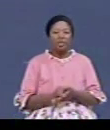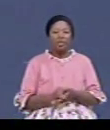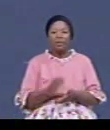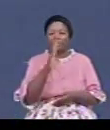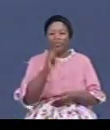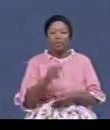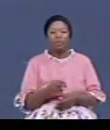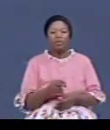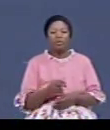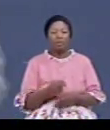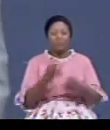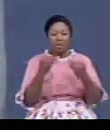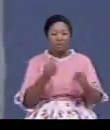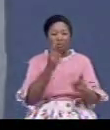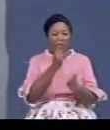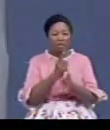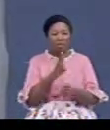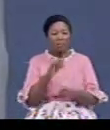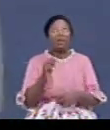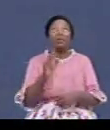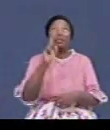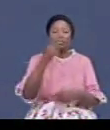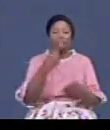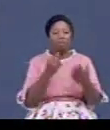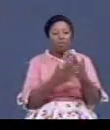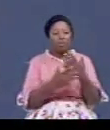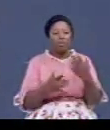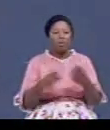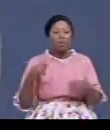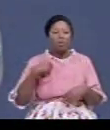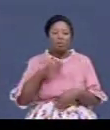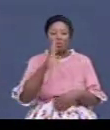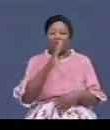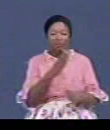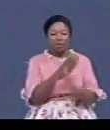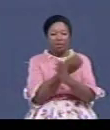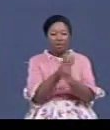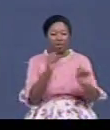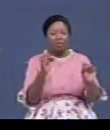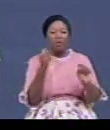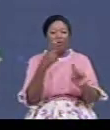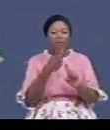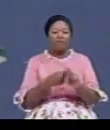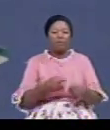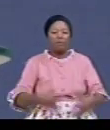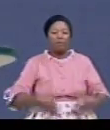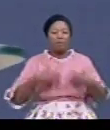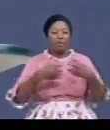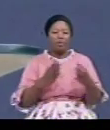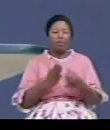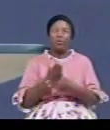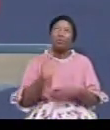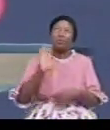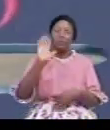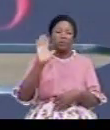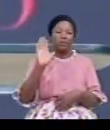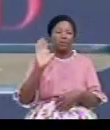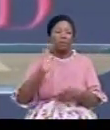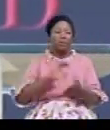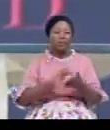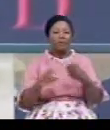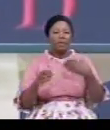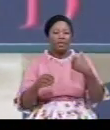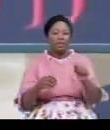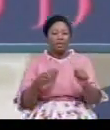his blood, we shall be saved from wrath through him. Then in verse 10, it tells